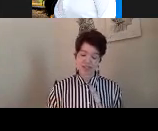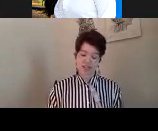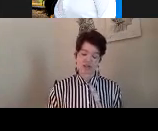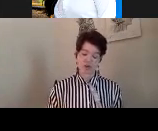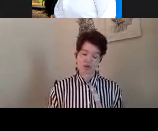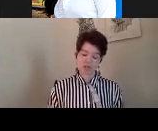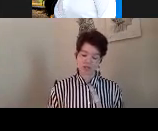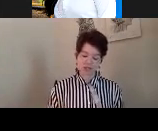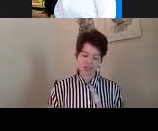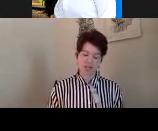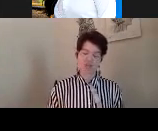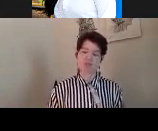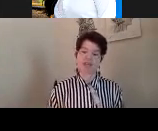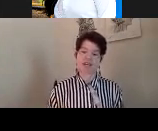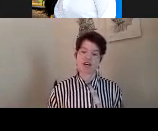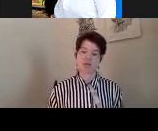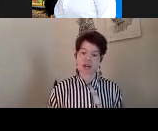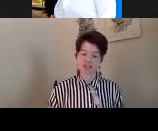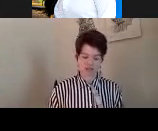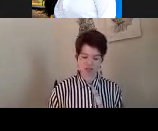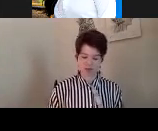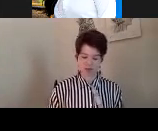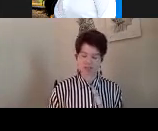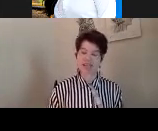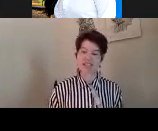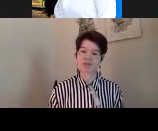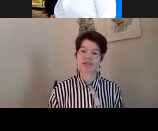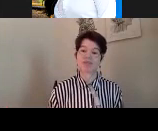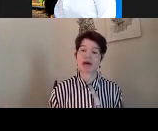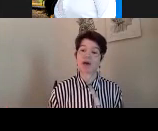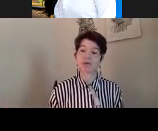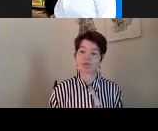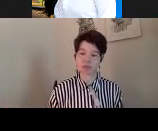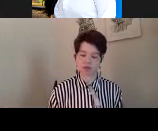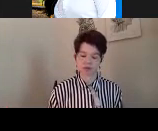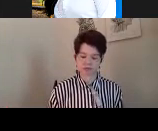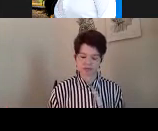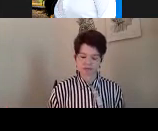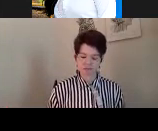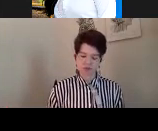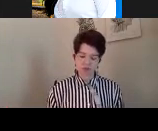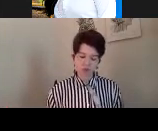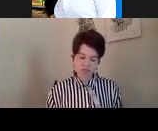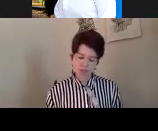the sit-in, we turned ourselves from being oppressed individuals into being empowered people. We demonstrated